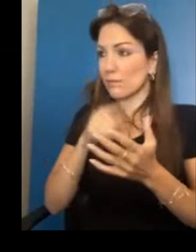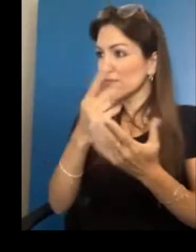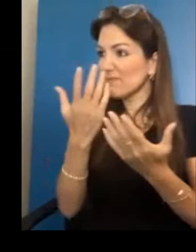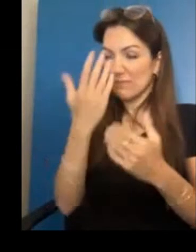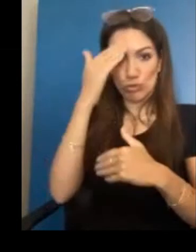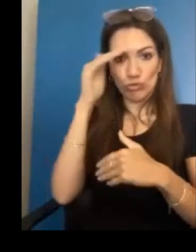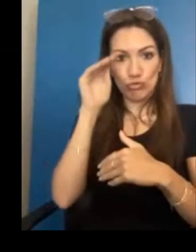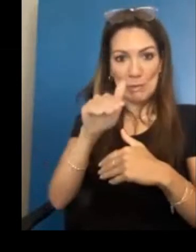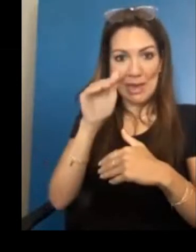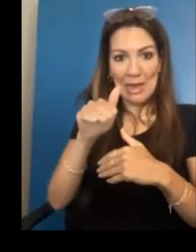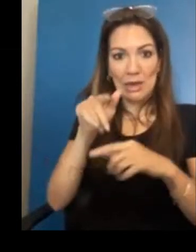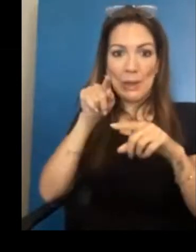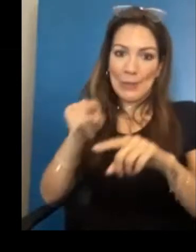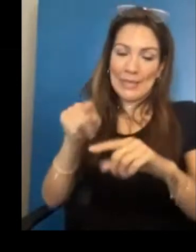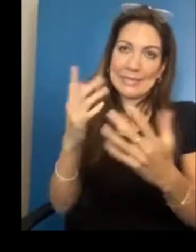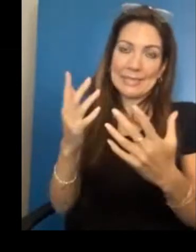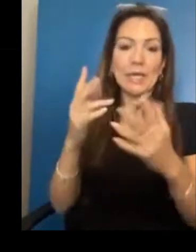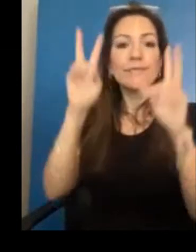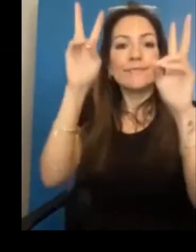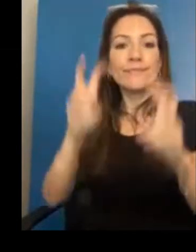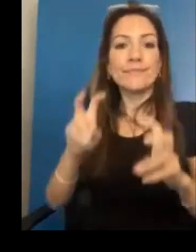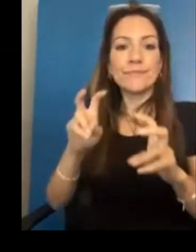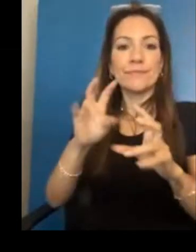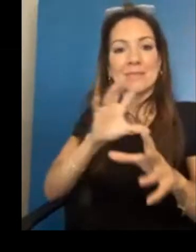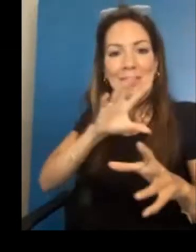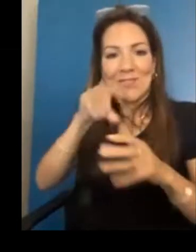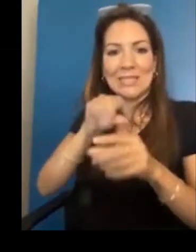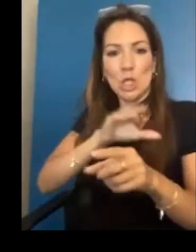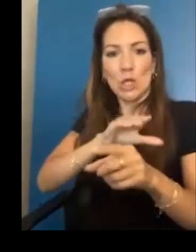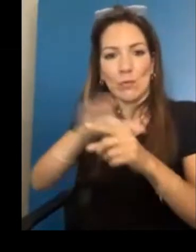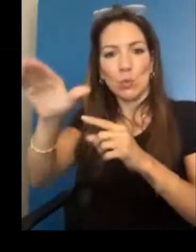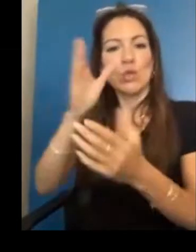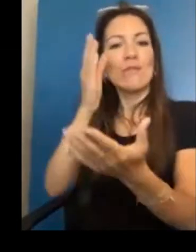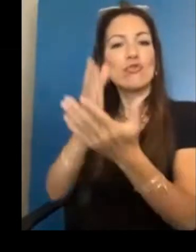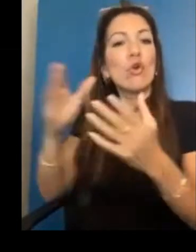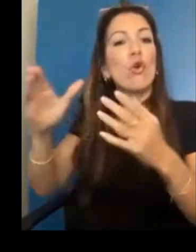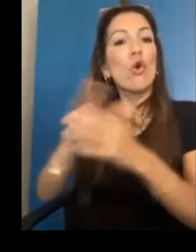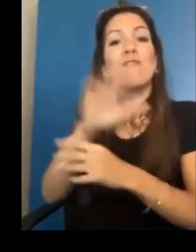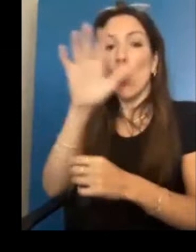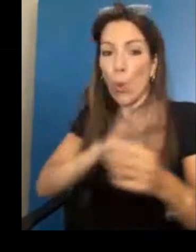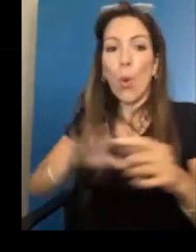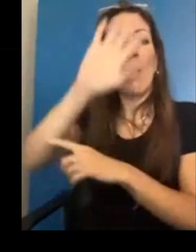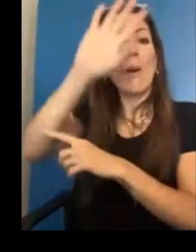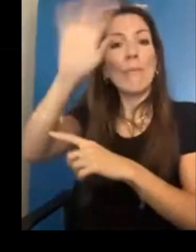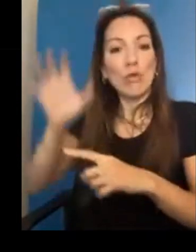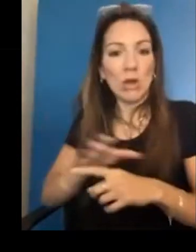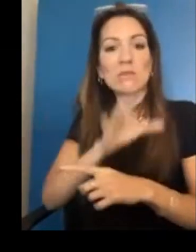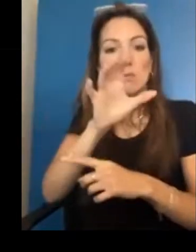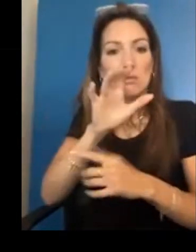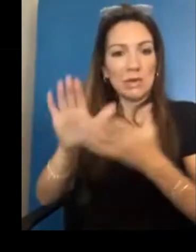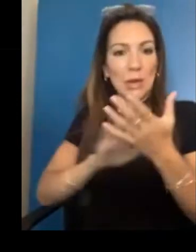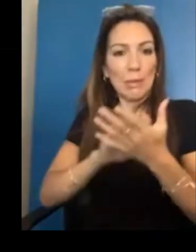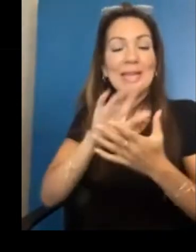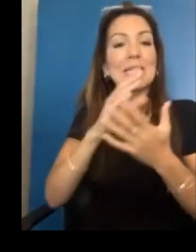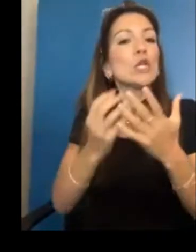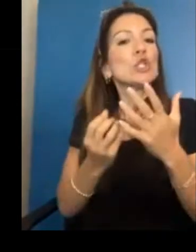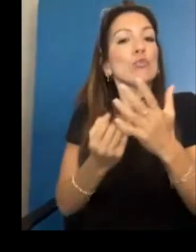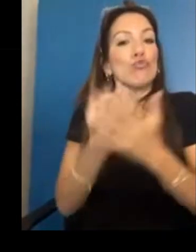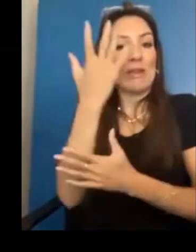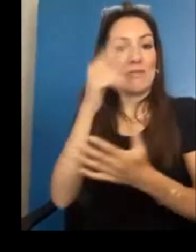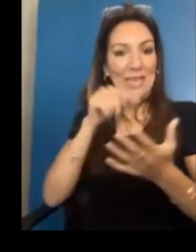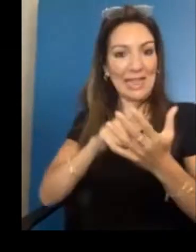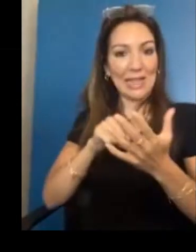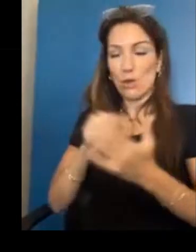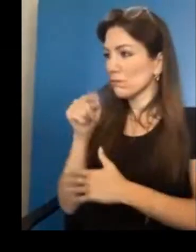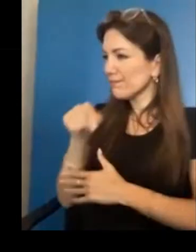of our investing in the future for the Trust, which does cover all boroughs. So whilst the crescendo for Springfield comes in the